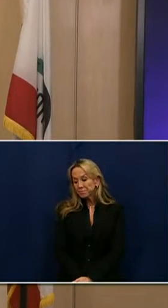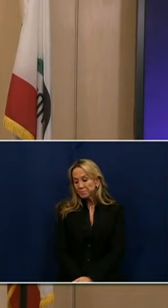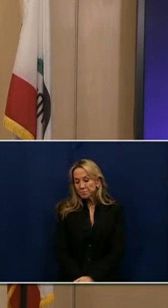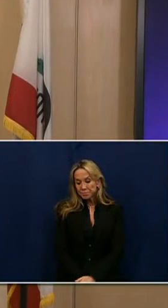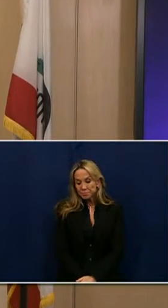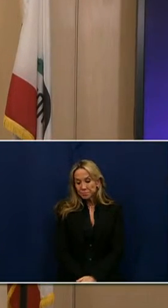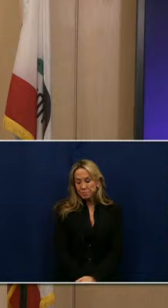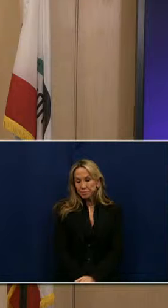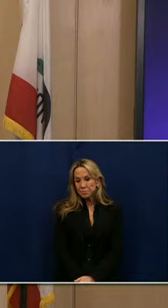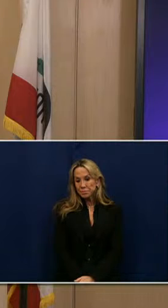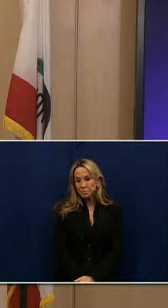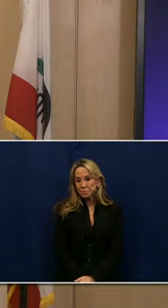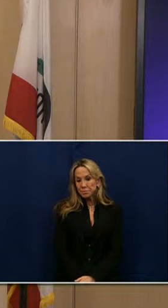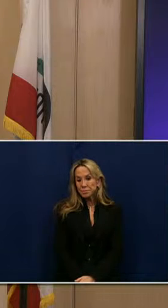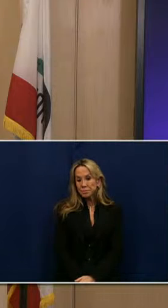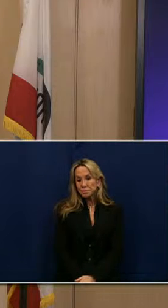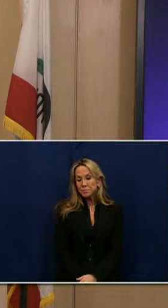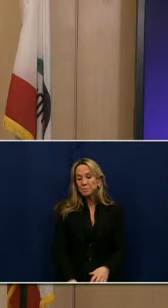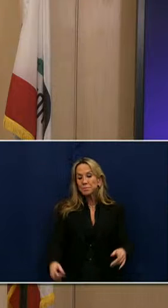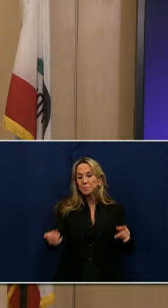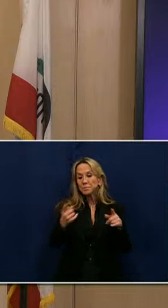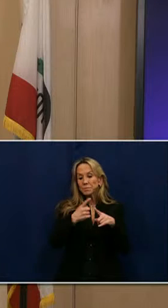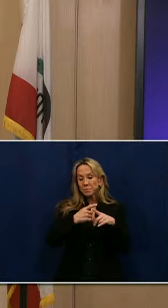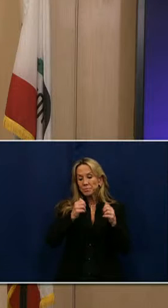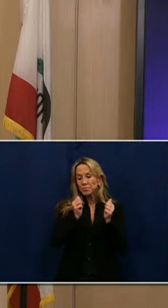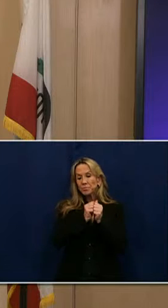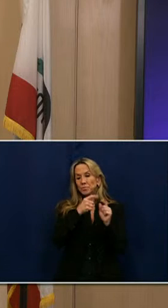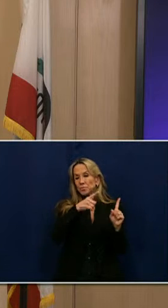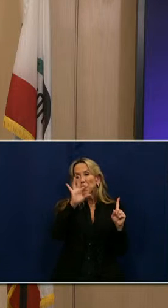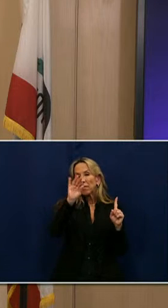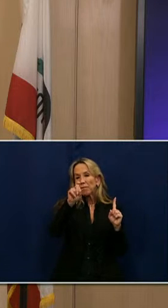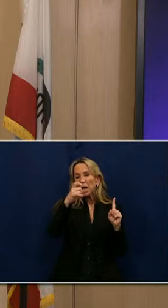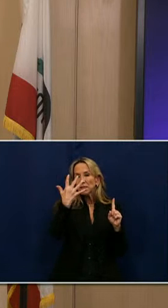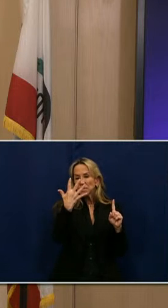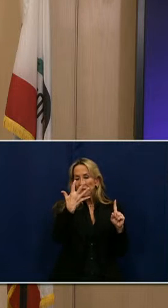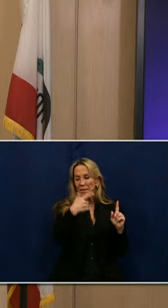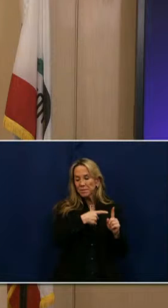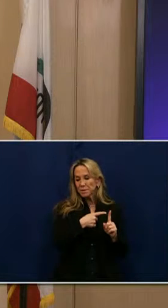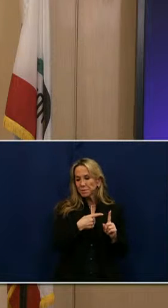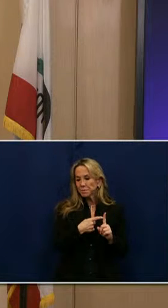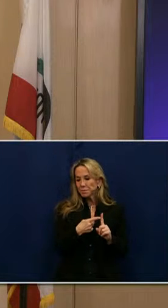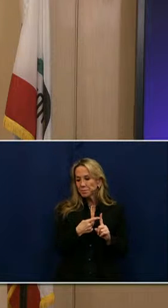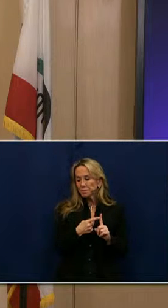This next question is from Kasha Gregorczyk with Fox 5.